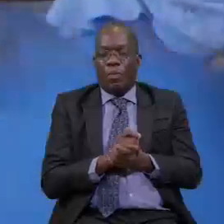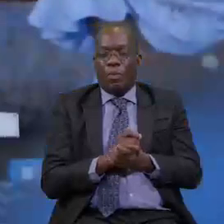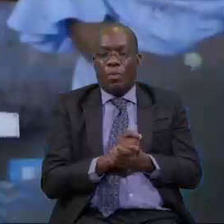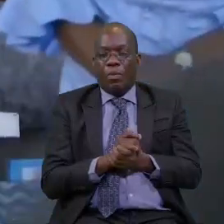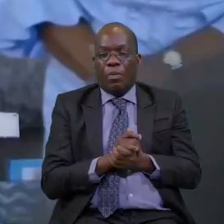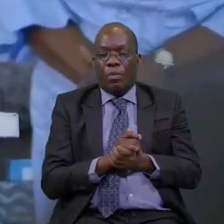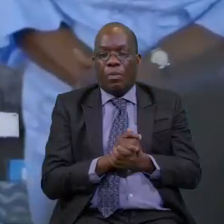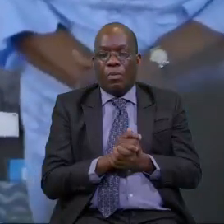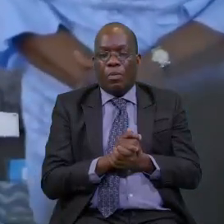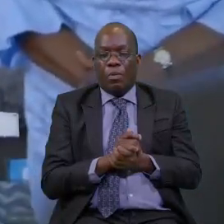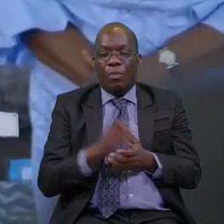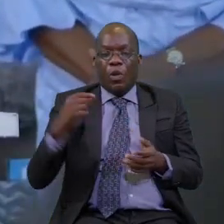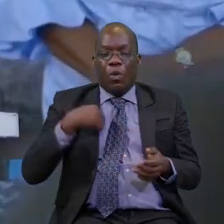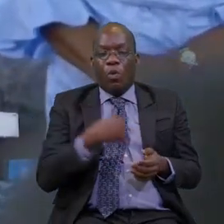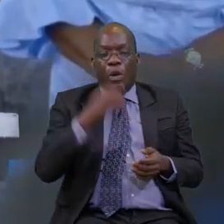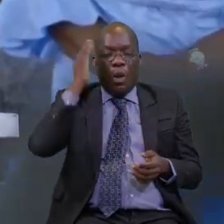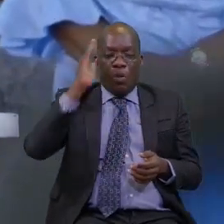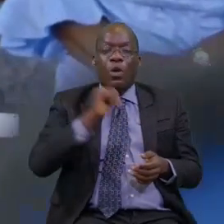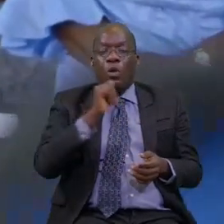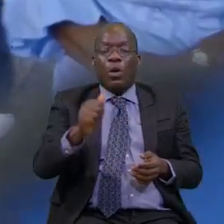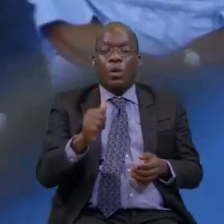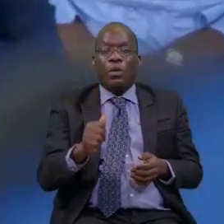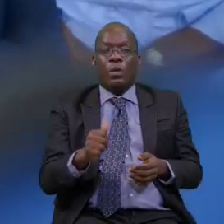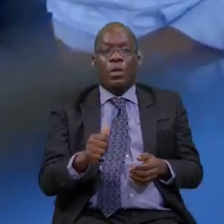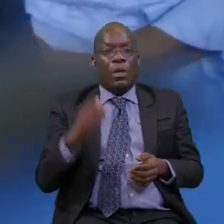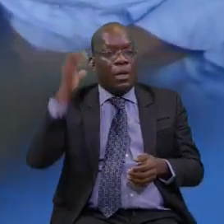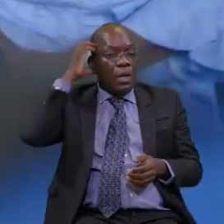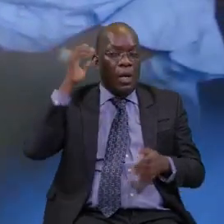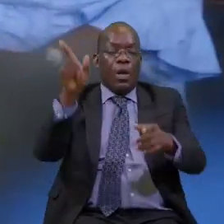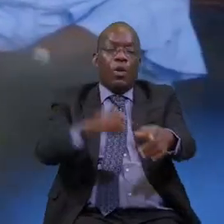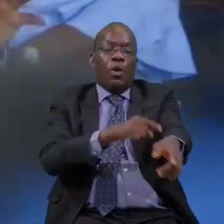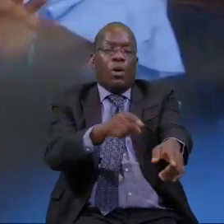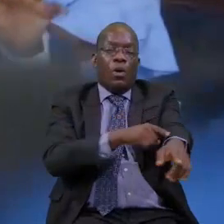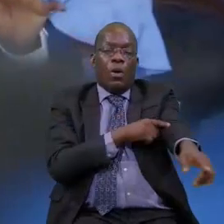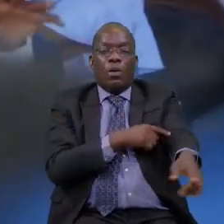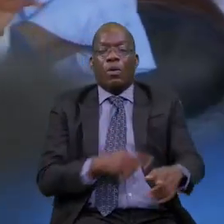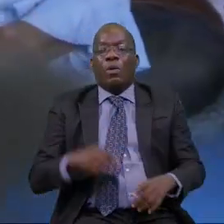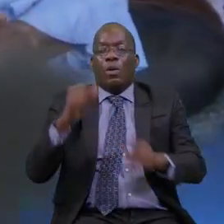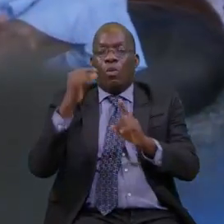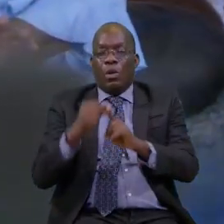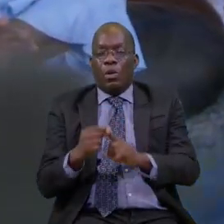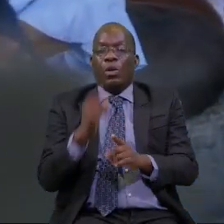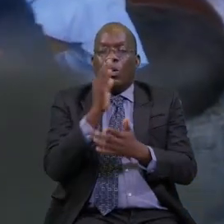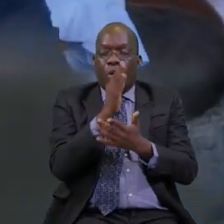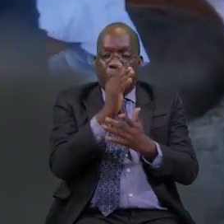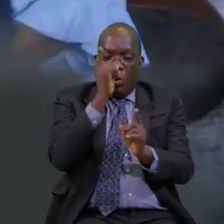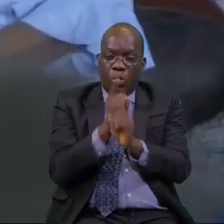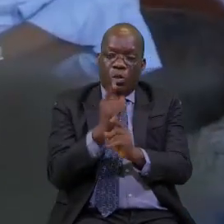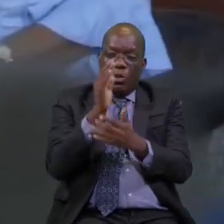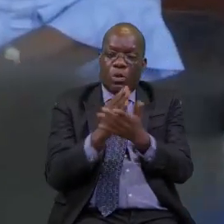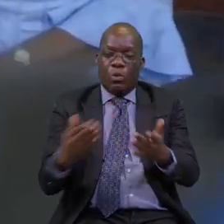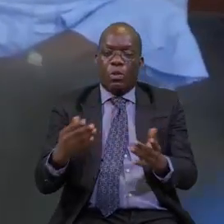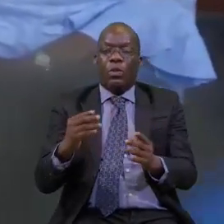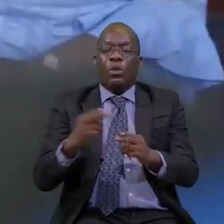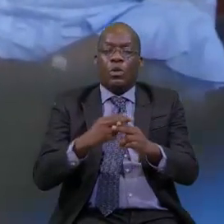We're not going to listen to a long message. Just something short,